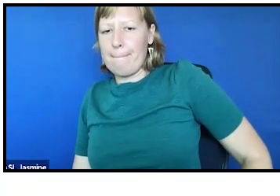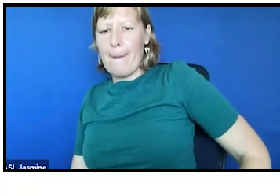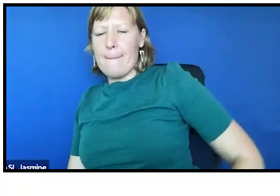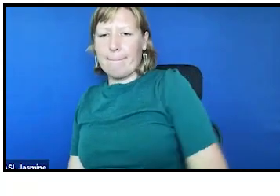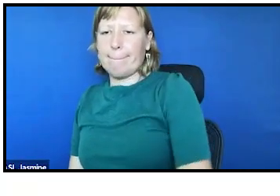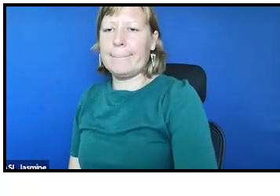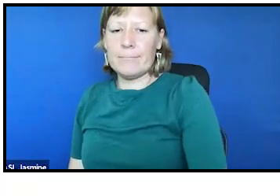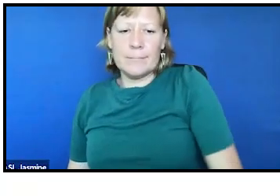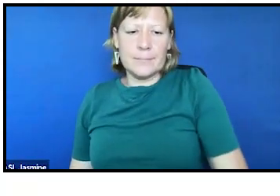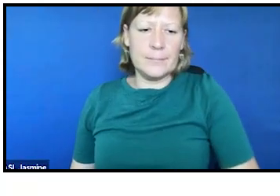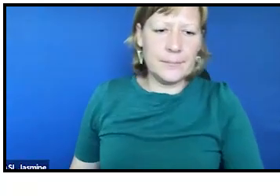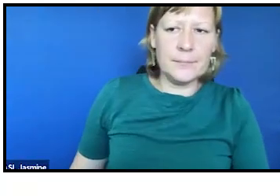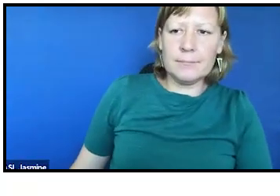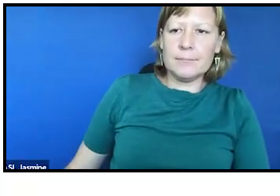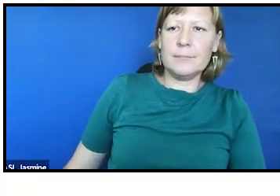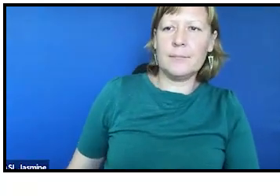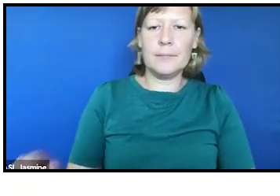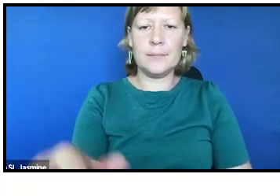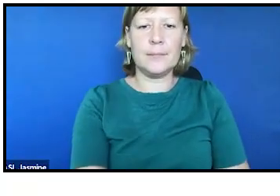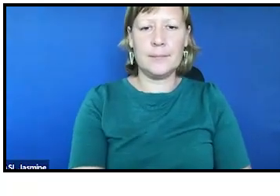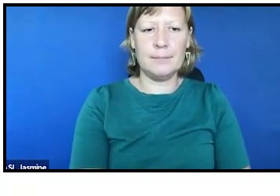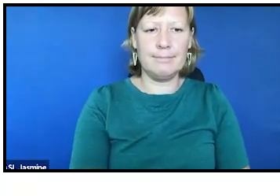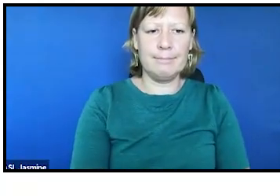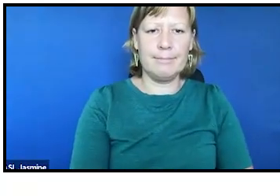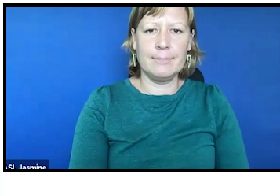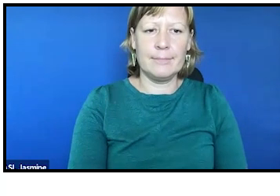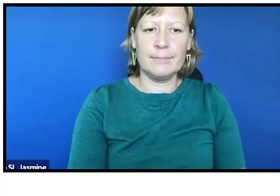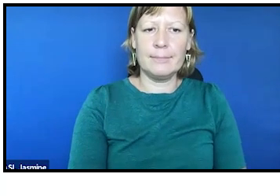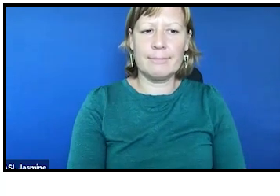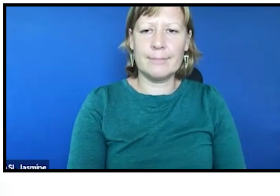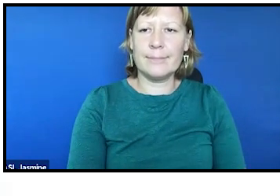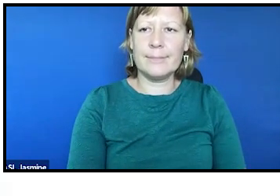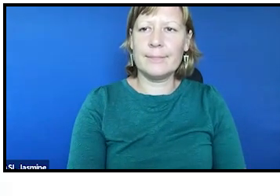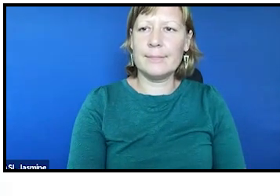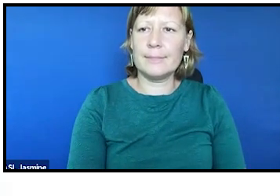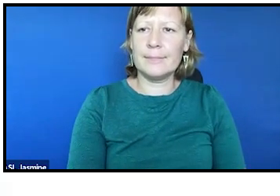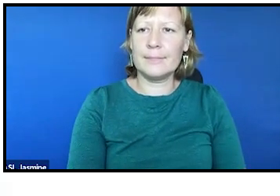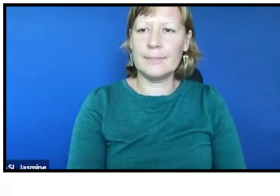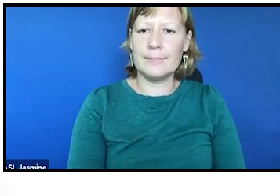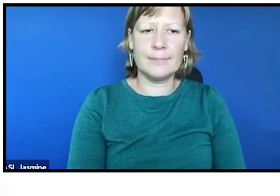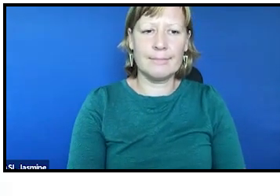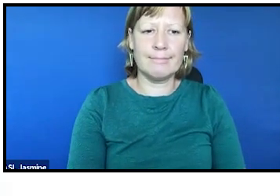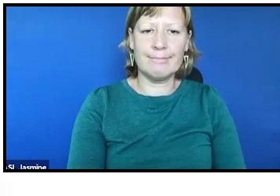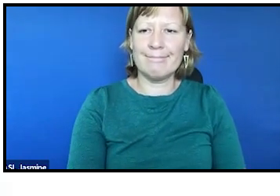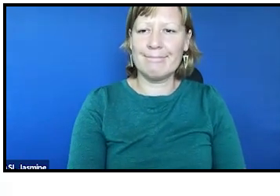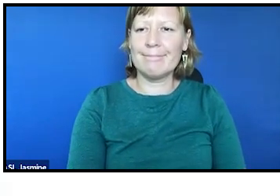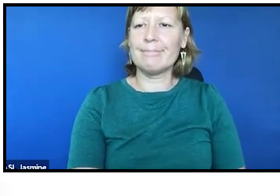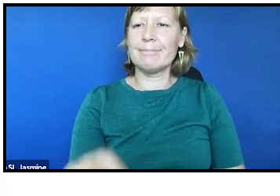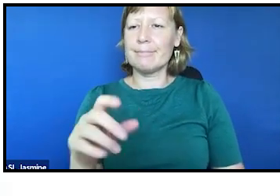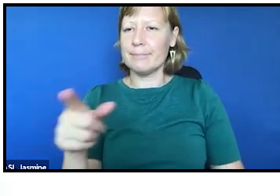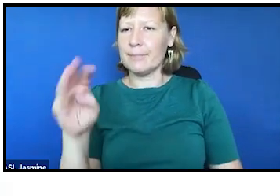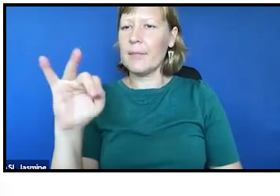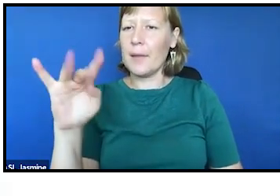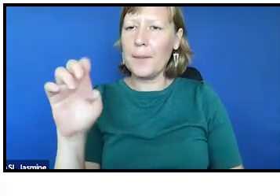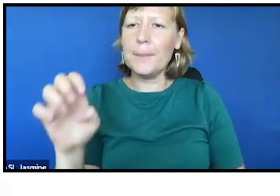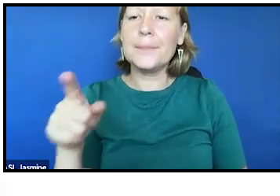rough agenda. Tell me how much of this you want to read, Keith, or you want to ask Michael to read. Yeah, and you can read it, Mike, if